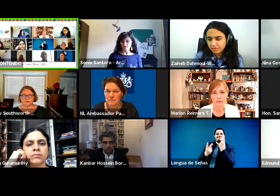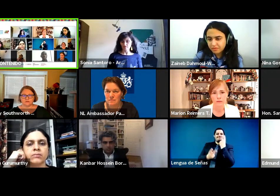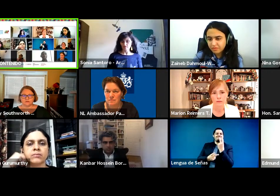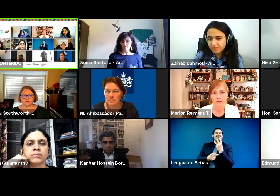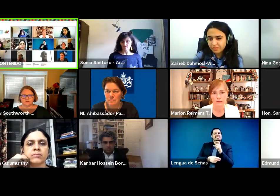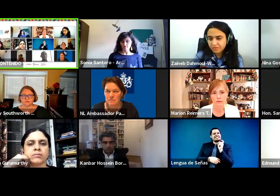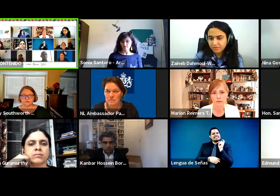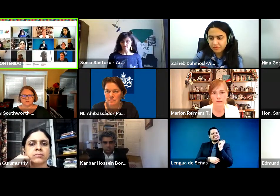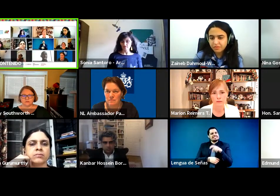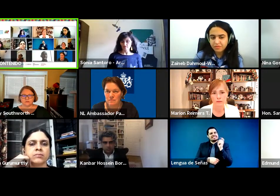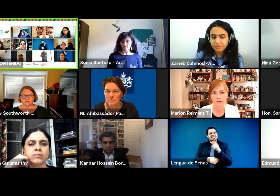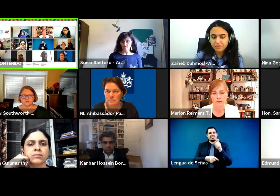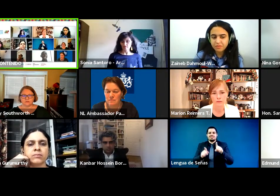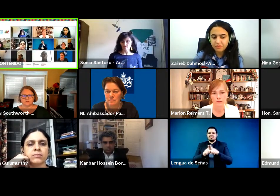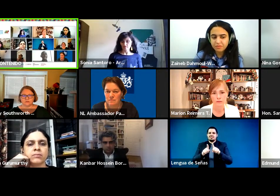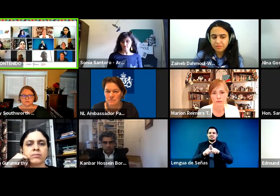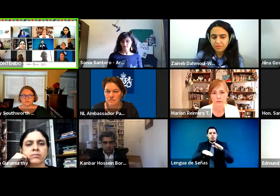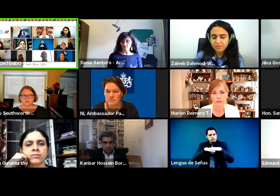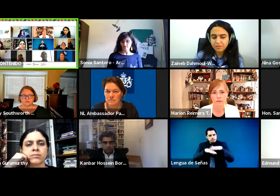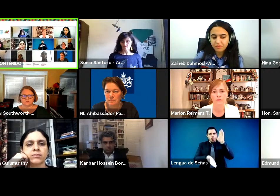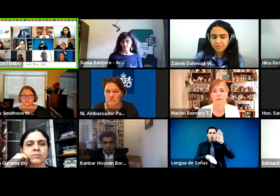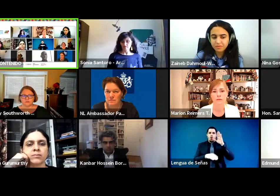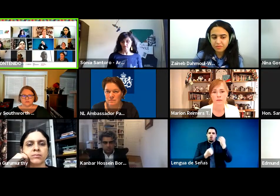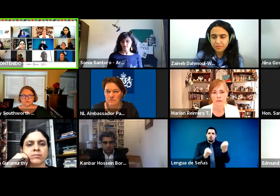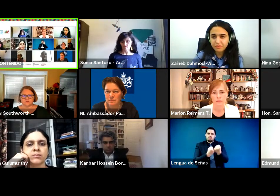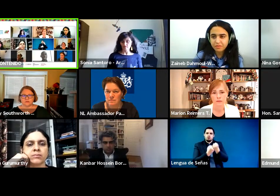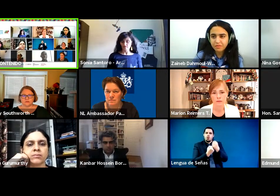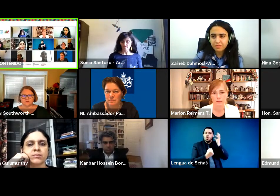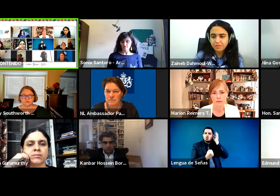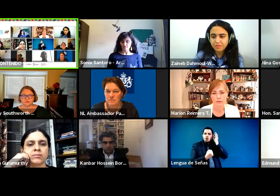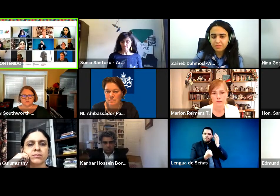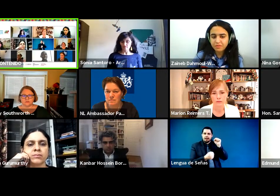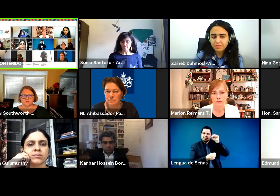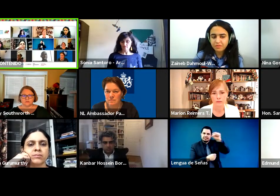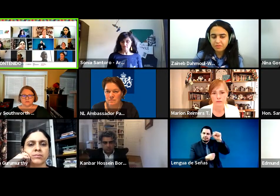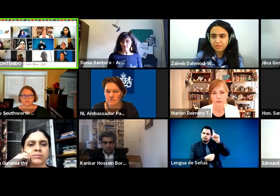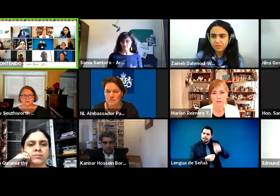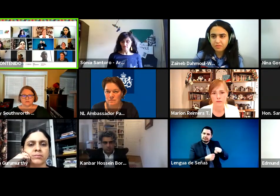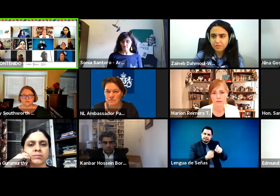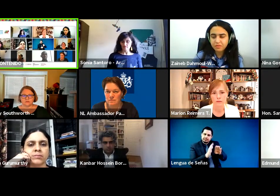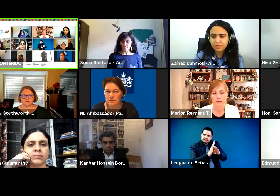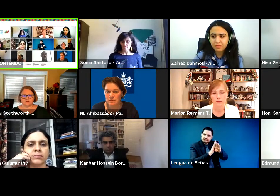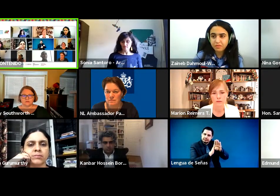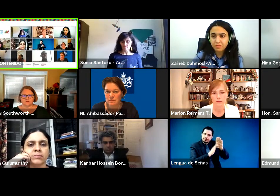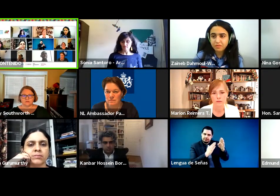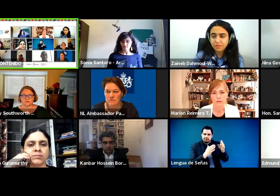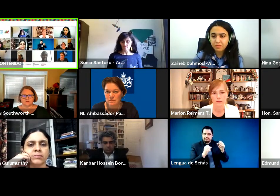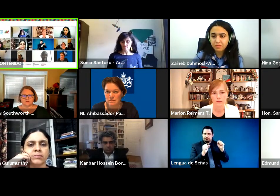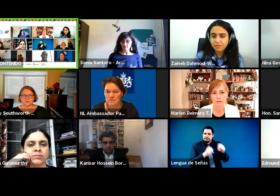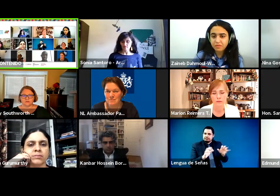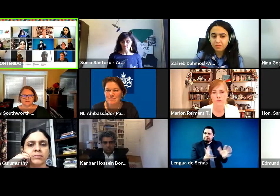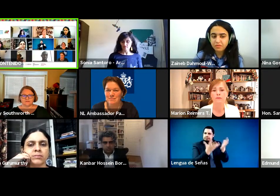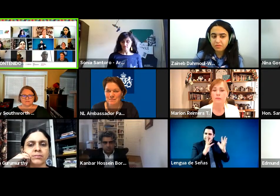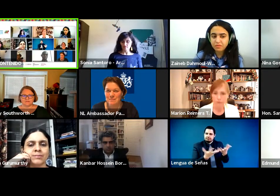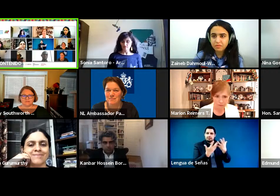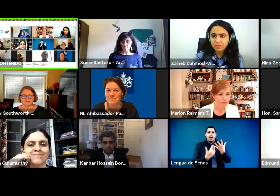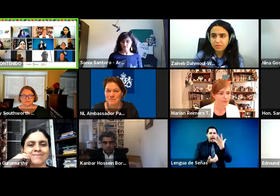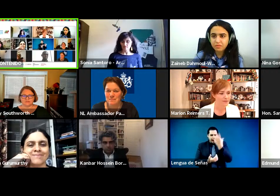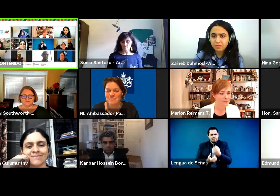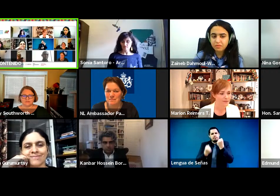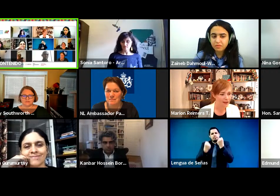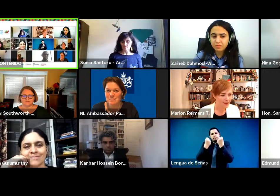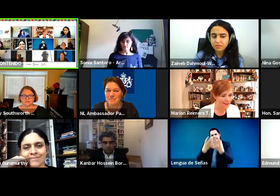sometimes demonstrate negative attitudes or negative stereotypes in behind the curtains towards females. So I would like to say yes.